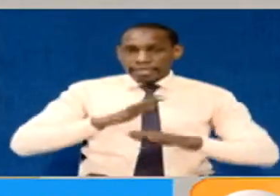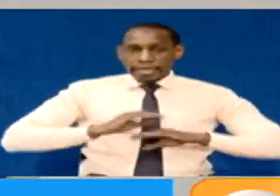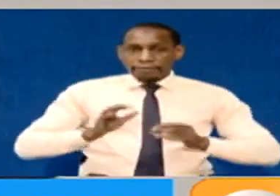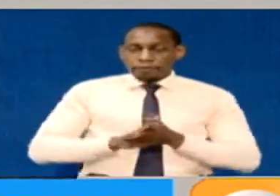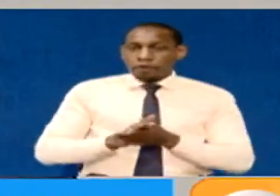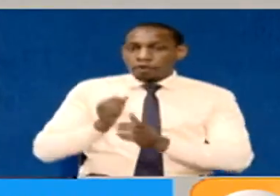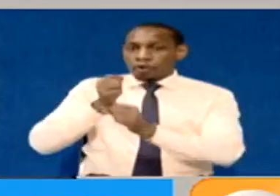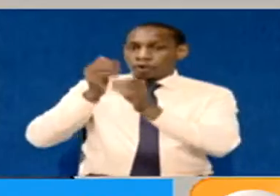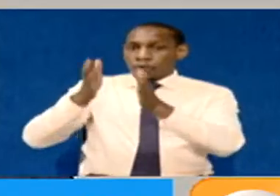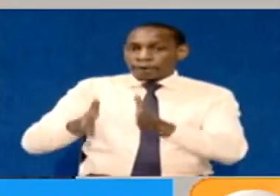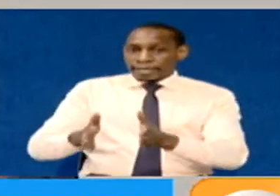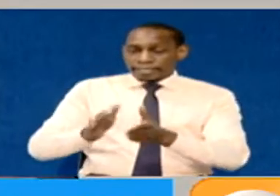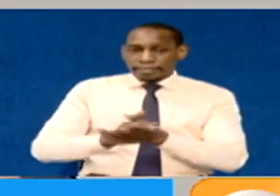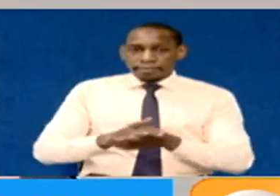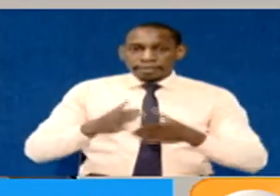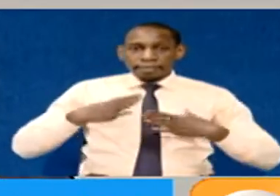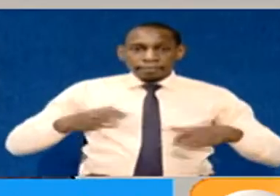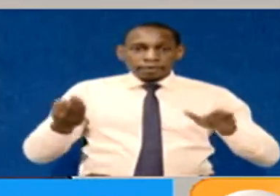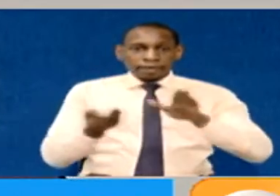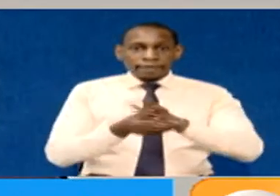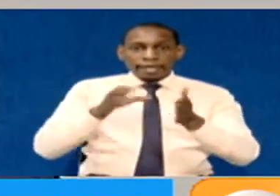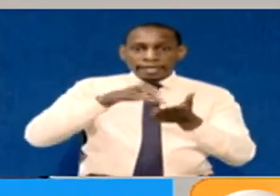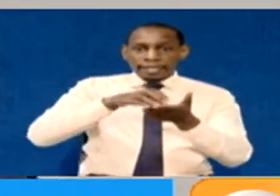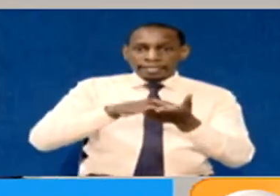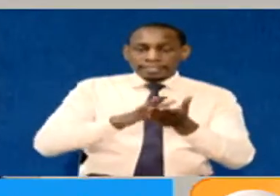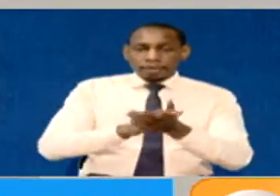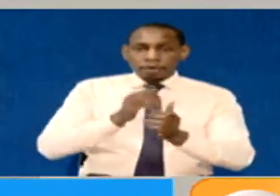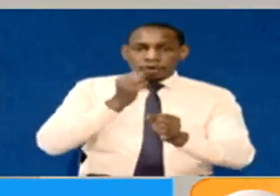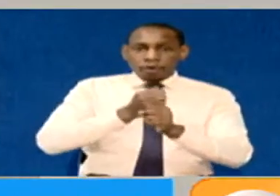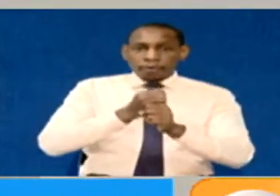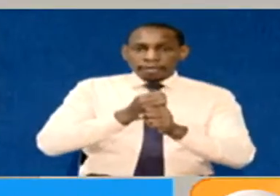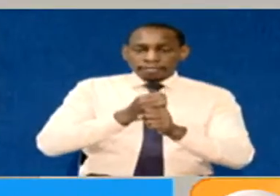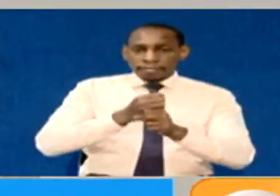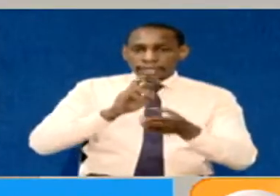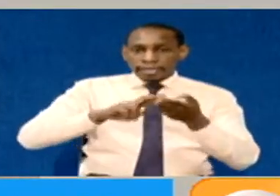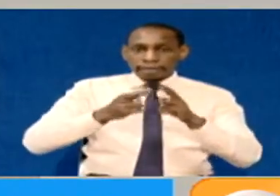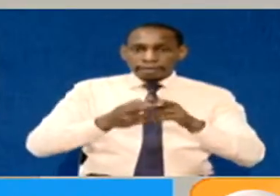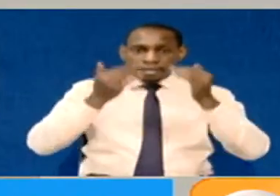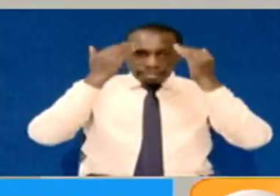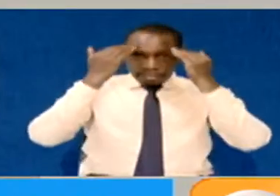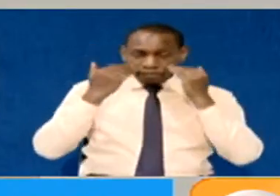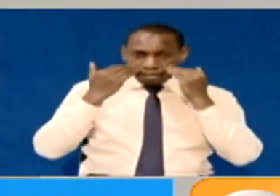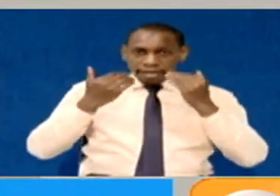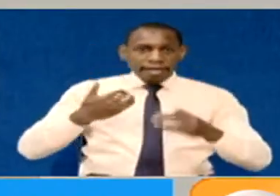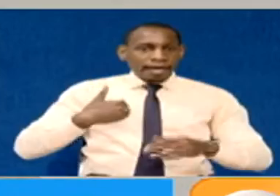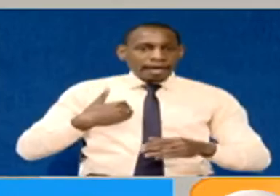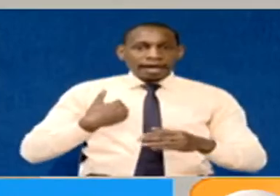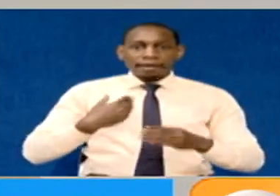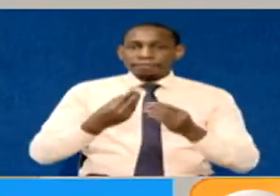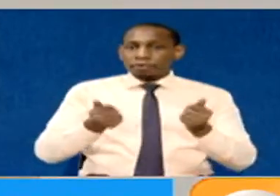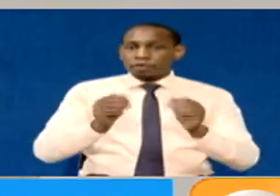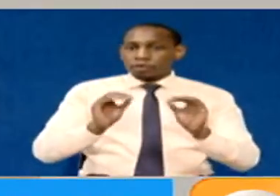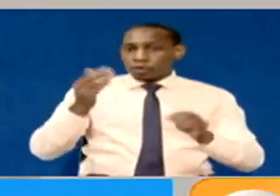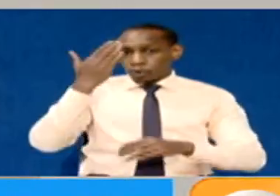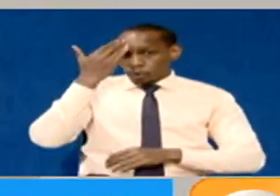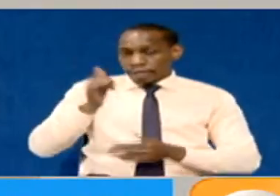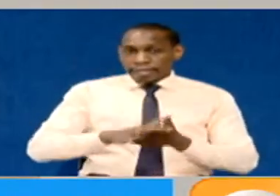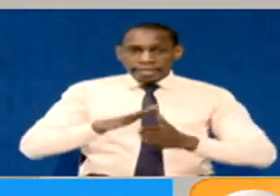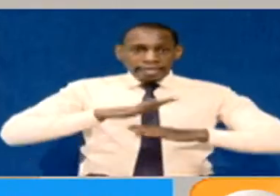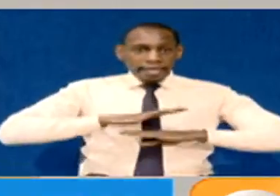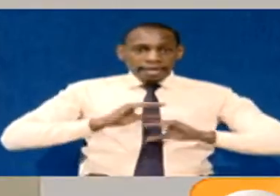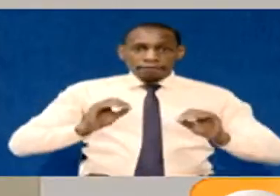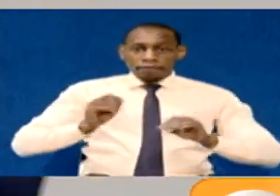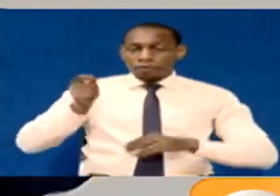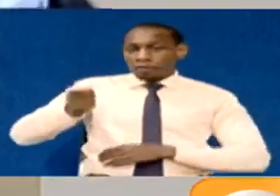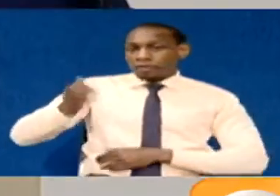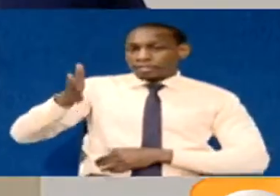sufficient personnel. People who filed cases at the Employment and Labor Relations Court do not have solutions. Why? Because there was a shortage of